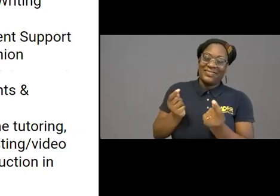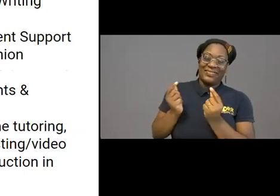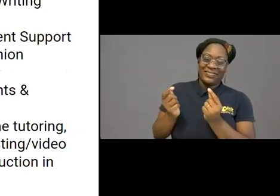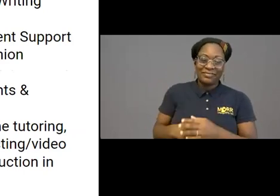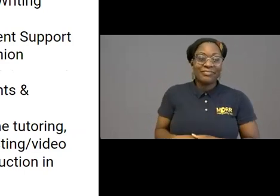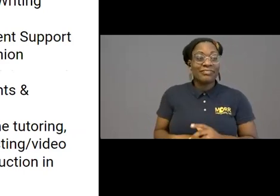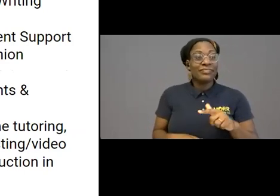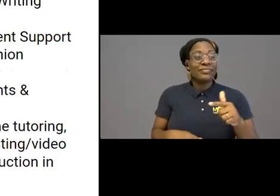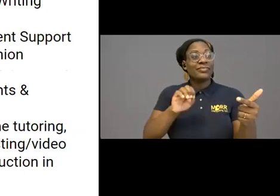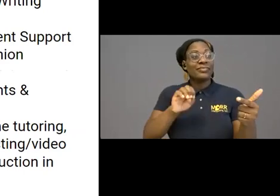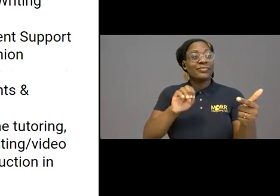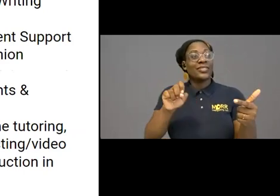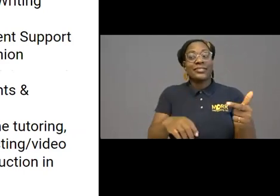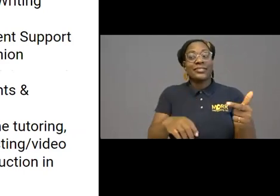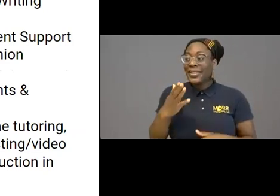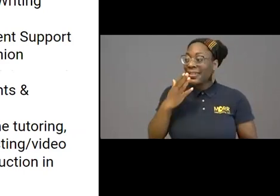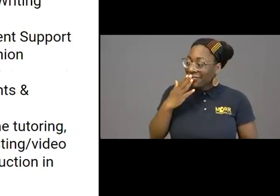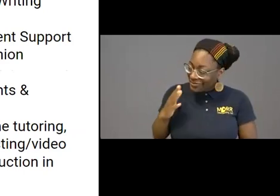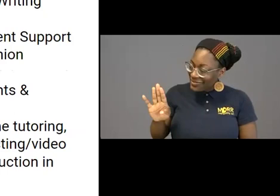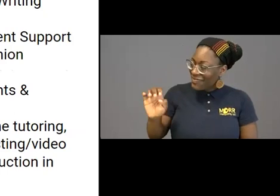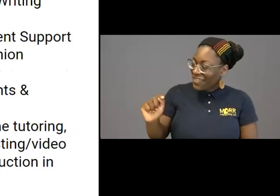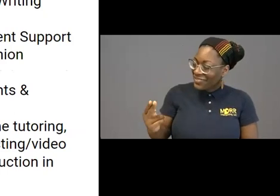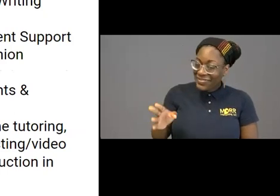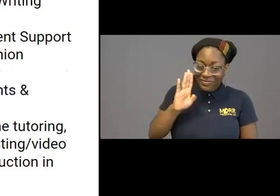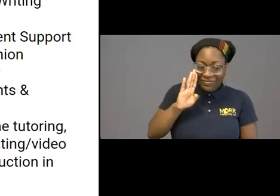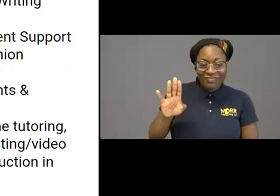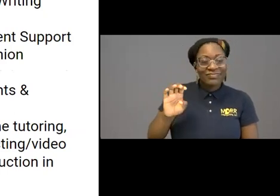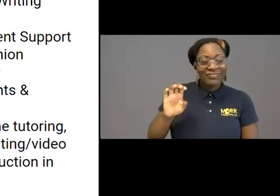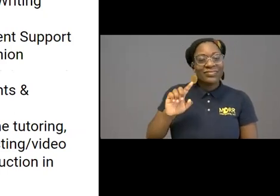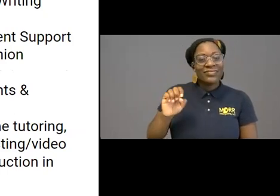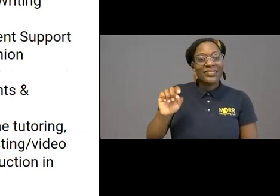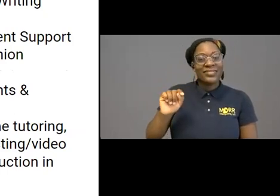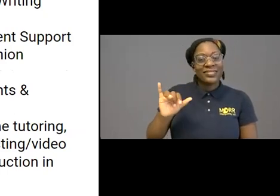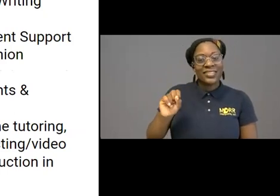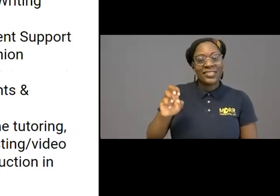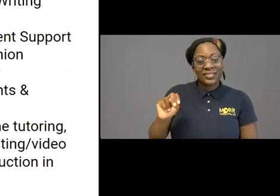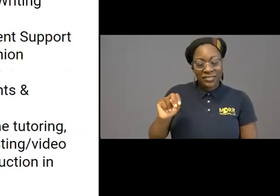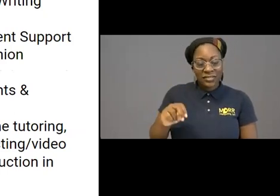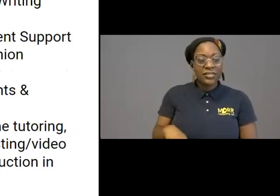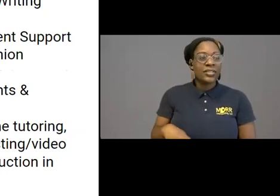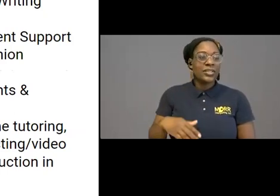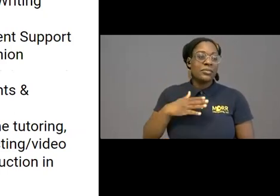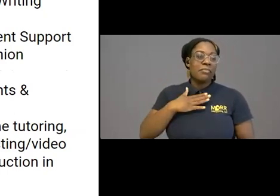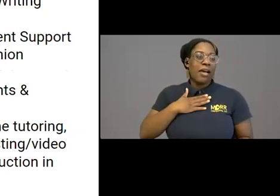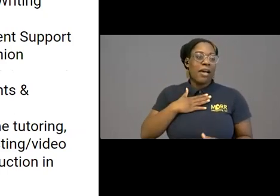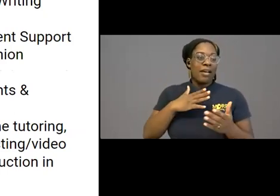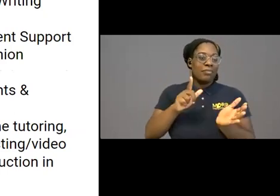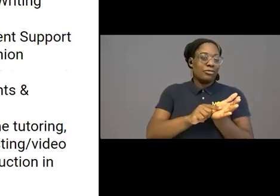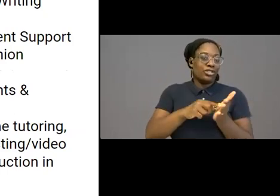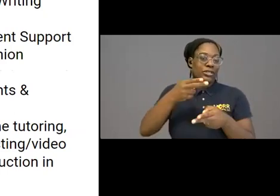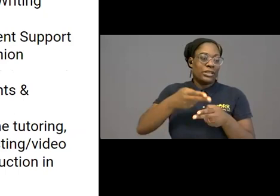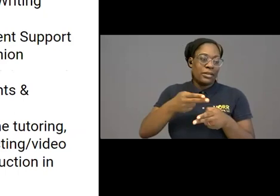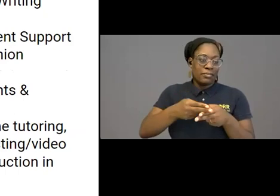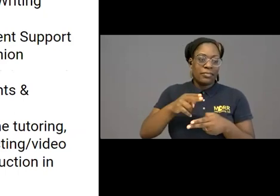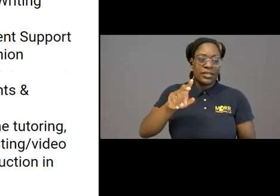Thanks, Beth. Hello, everyone. I'm Elle Tyson. I'm published under Lisa Nicole Tyson, so you might see that elsewhere